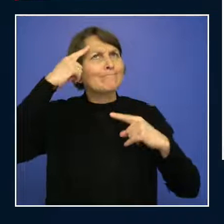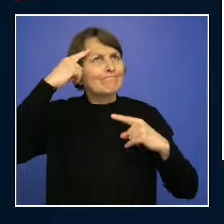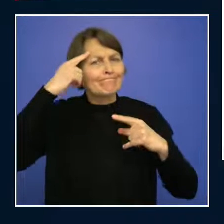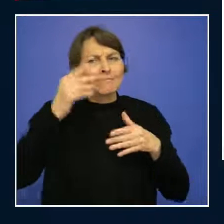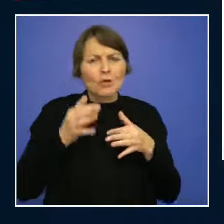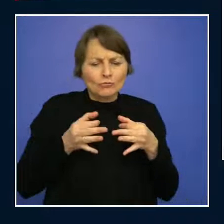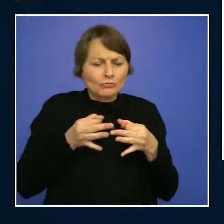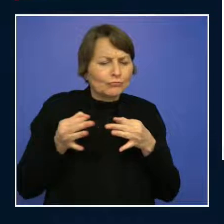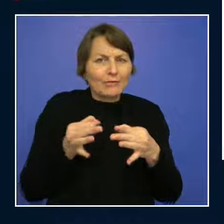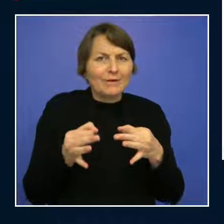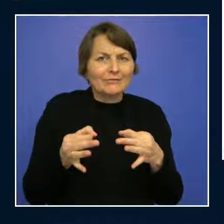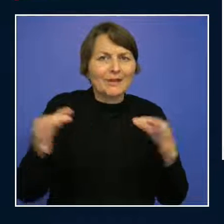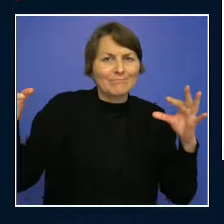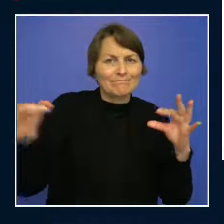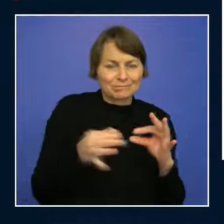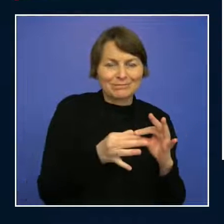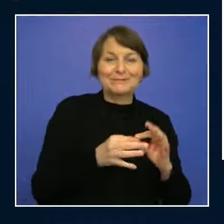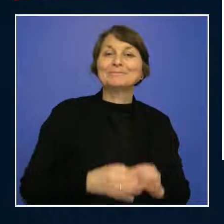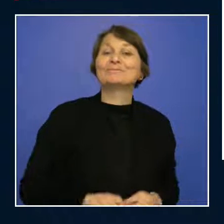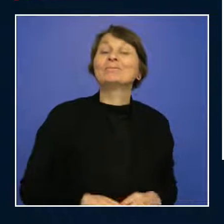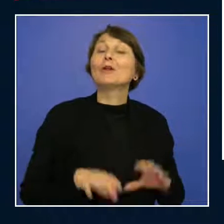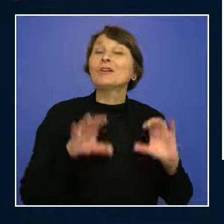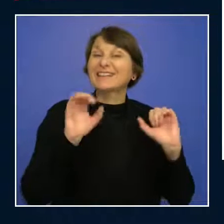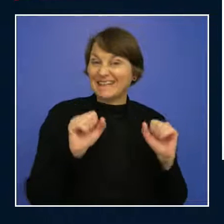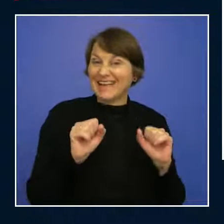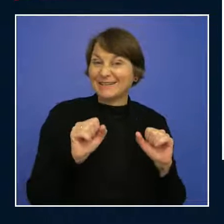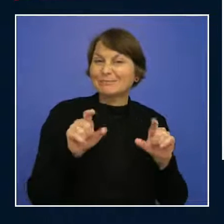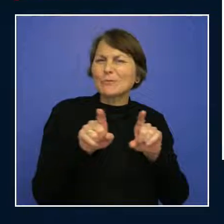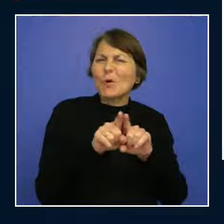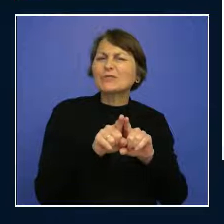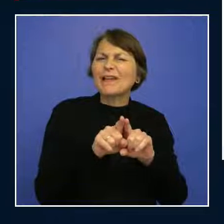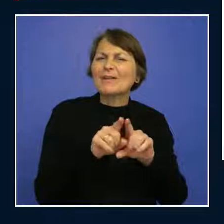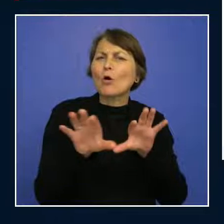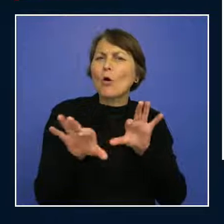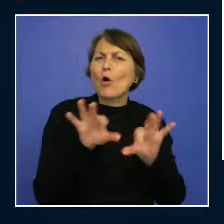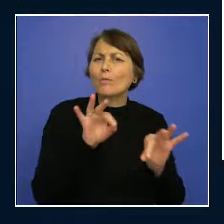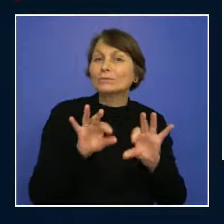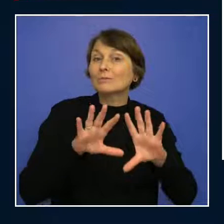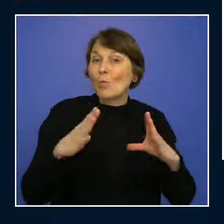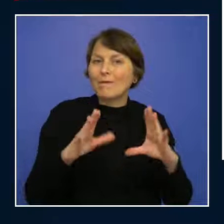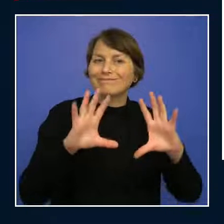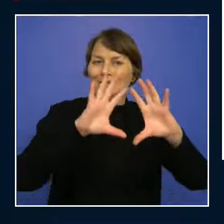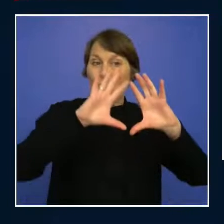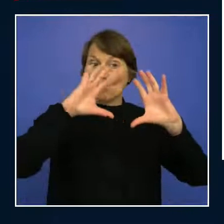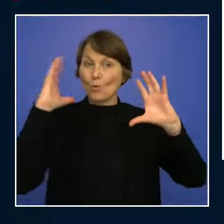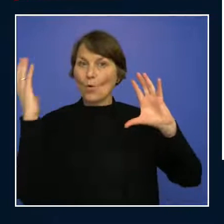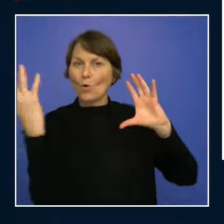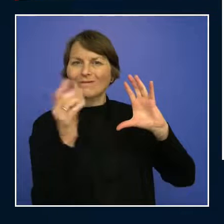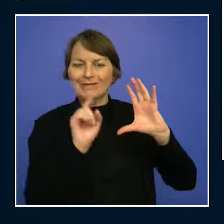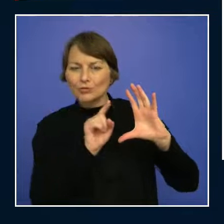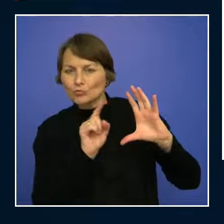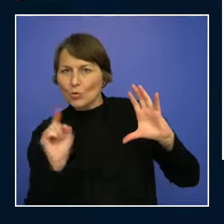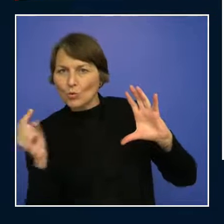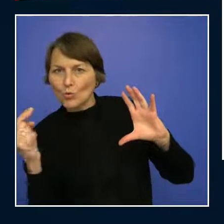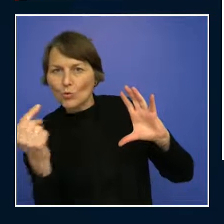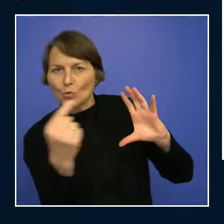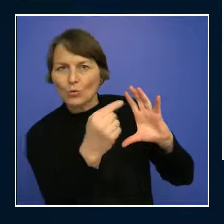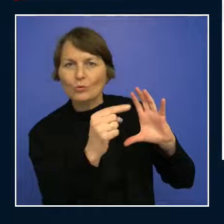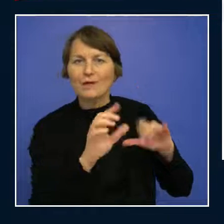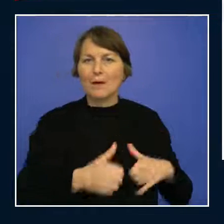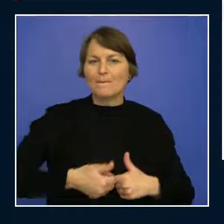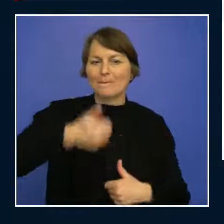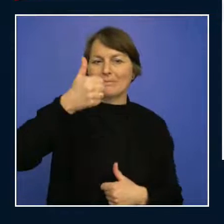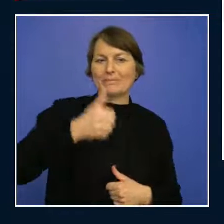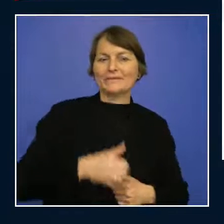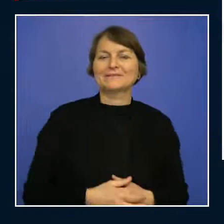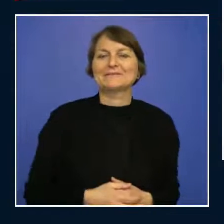said, there's the option to do geo-routing, and that's slightly different when you set it up. So let me go into my traffic manager that's set up for